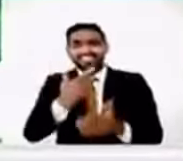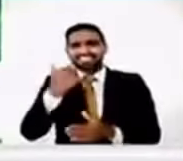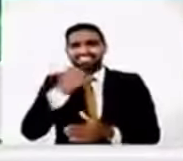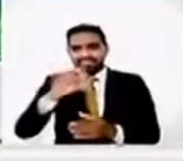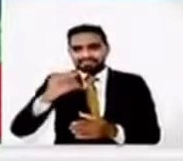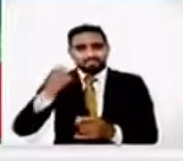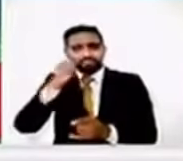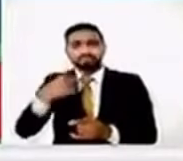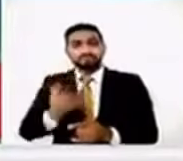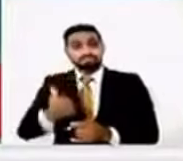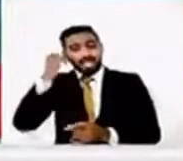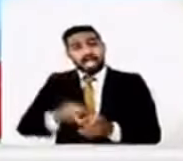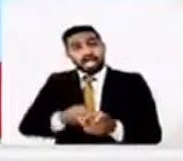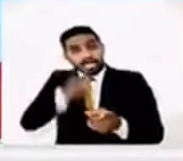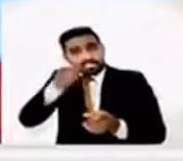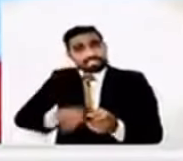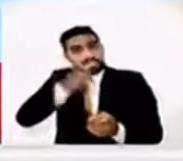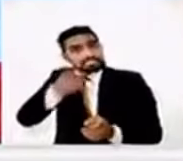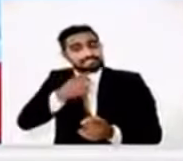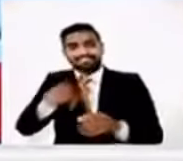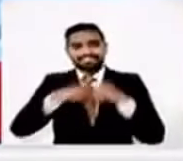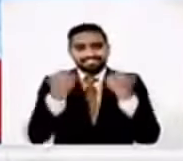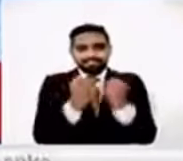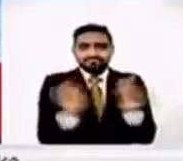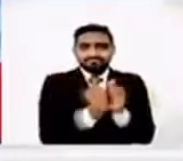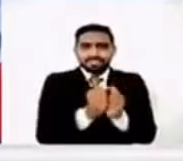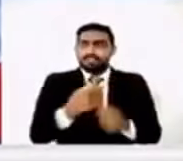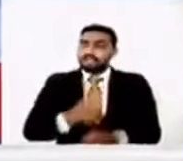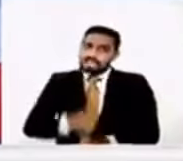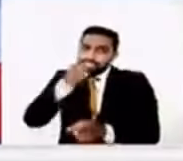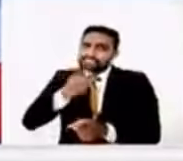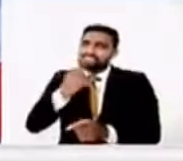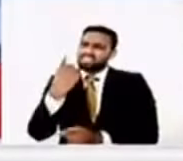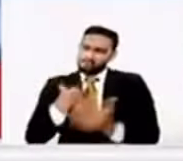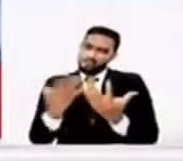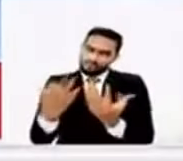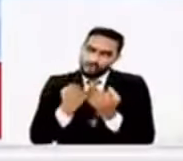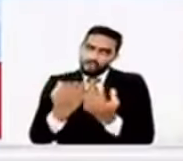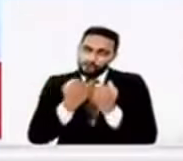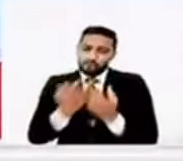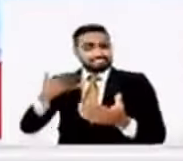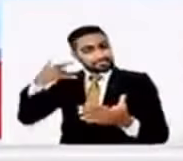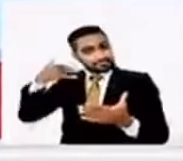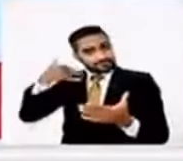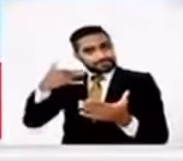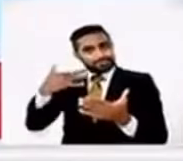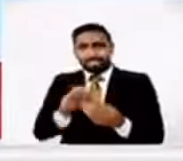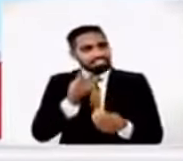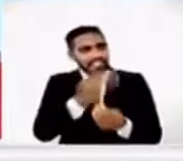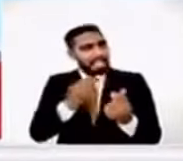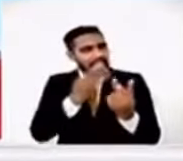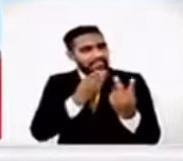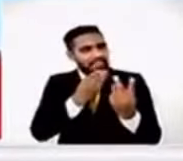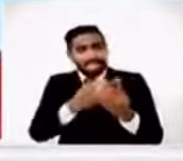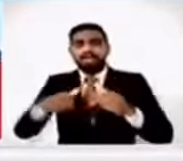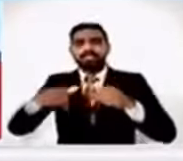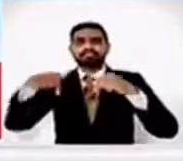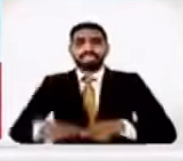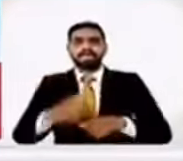unions were working towards that, proposing this for a long period of time. And now it is solid, and it